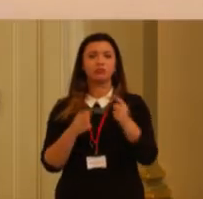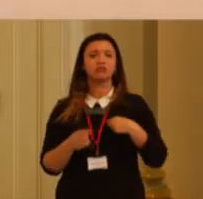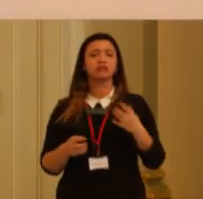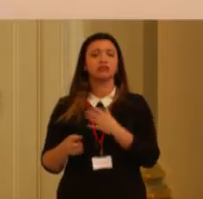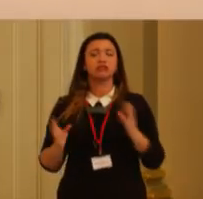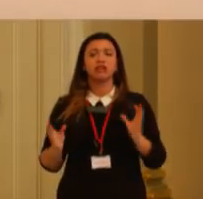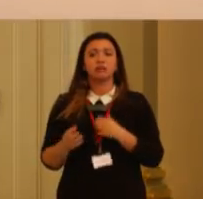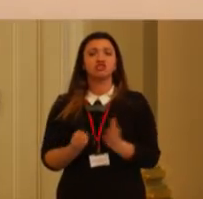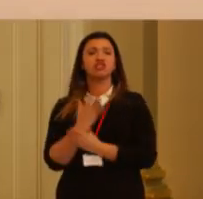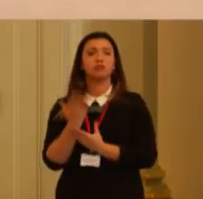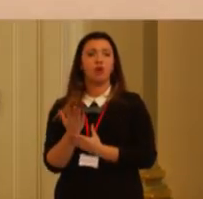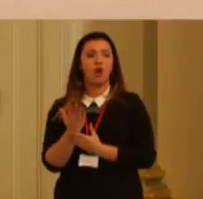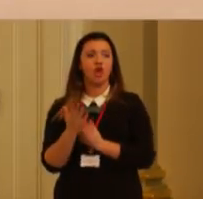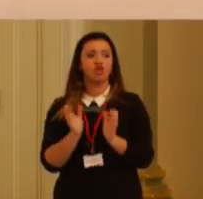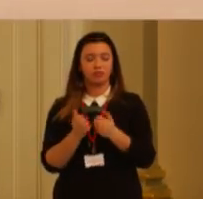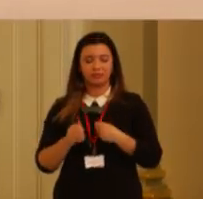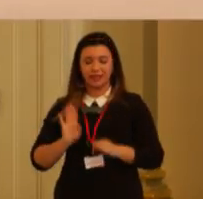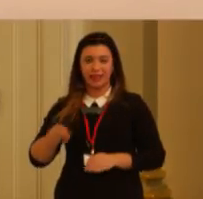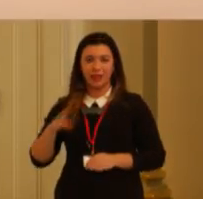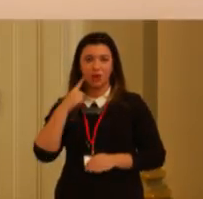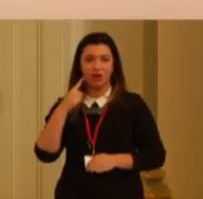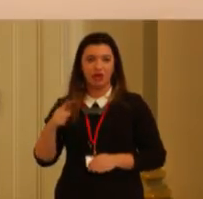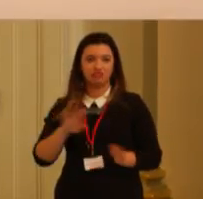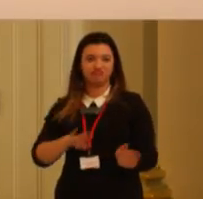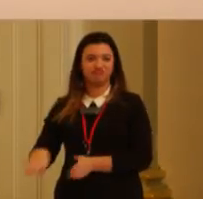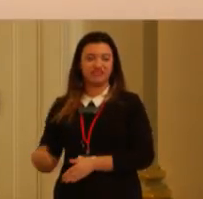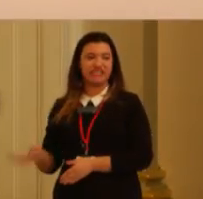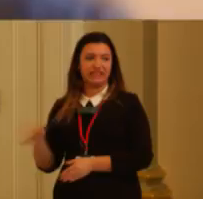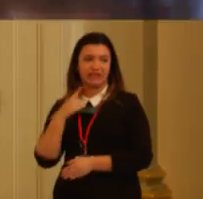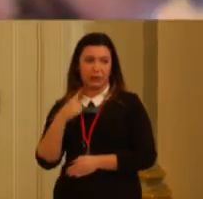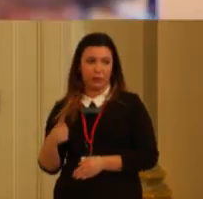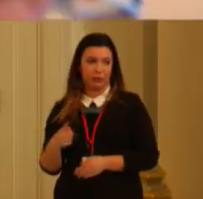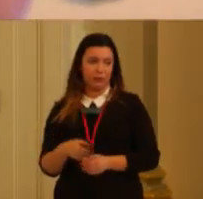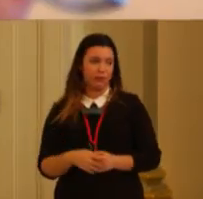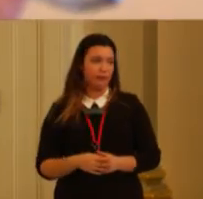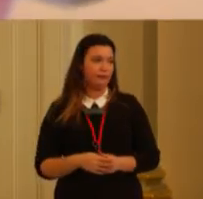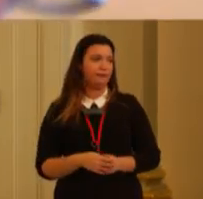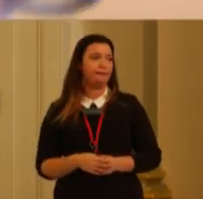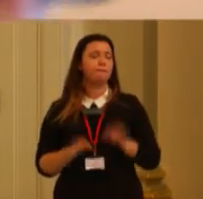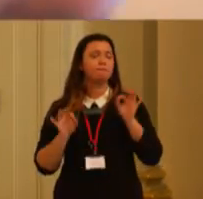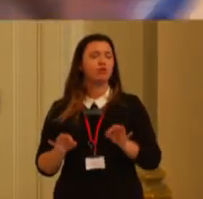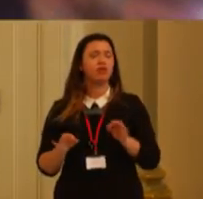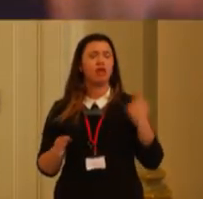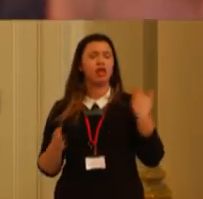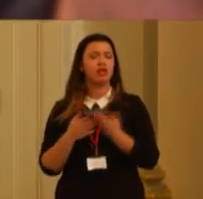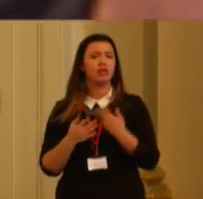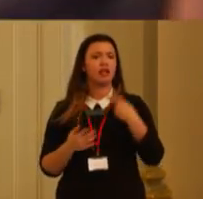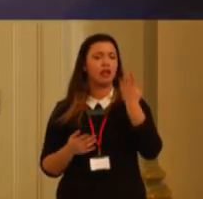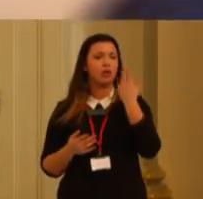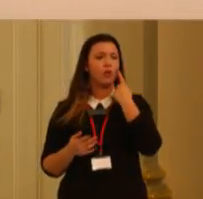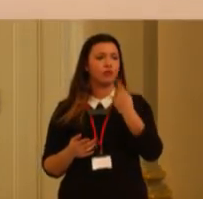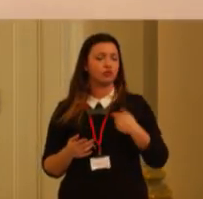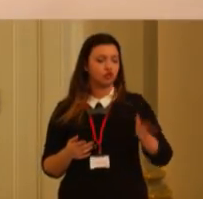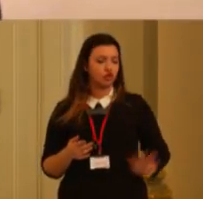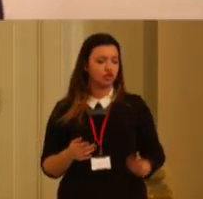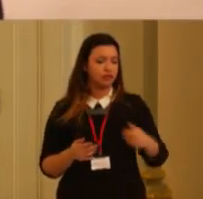that effort is not internalized. Just on the contrary, the society stands against this and puts